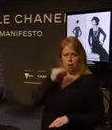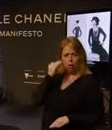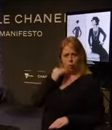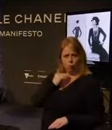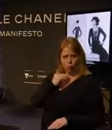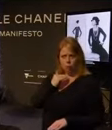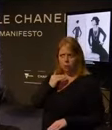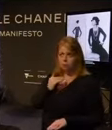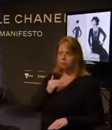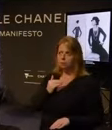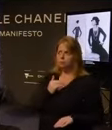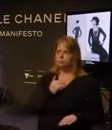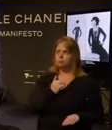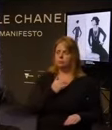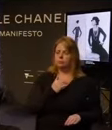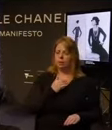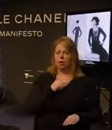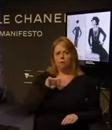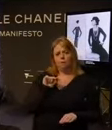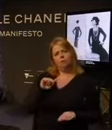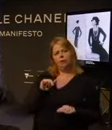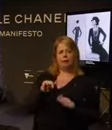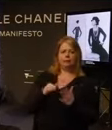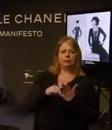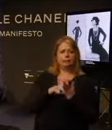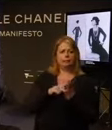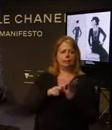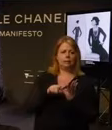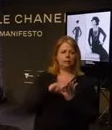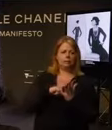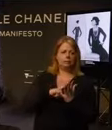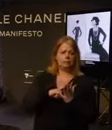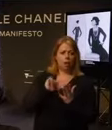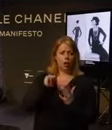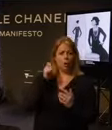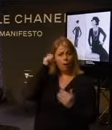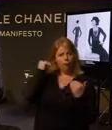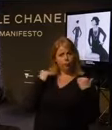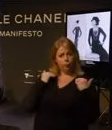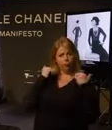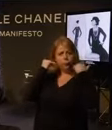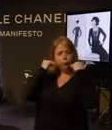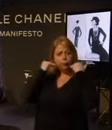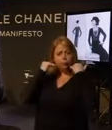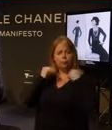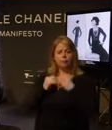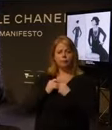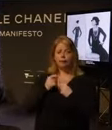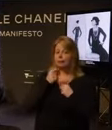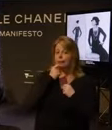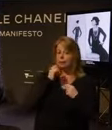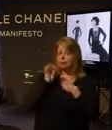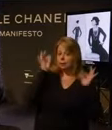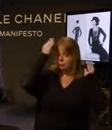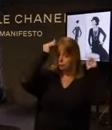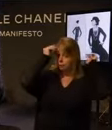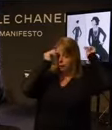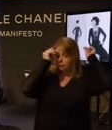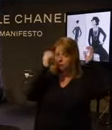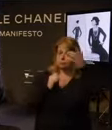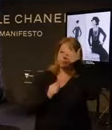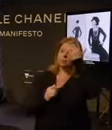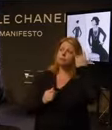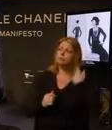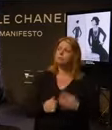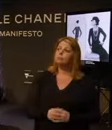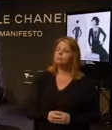a young woman of a particular status to be doing. Her bobbed hair, the small, neat little hat, you know, the